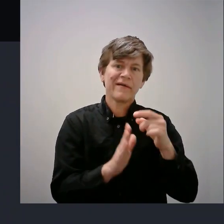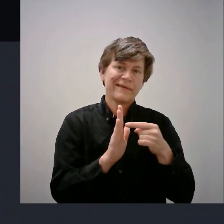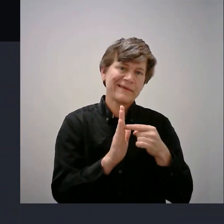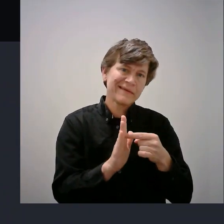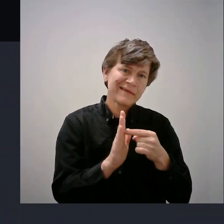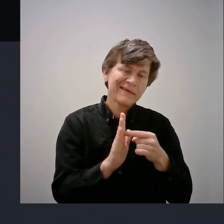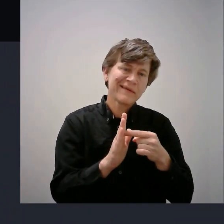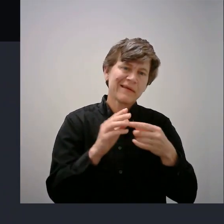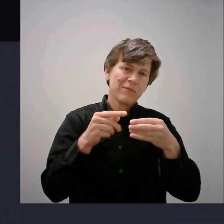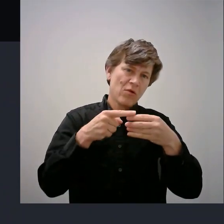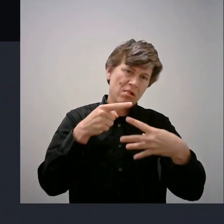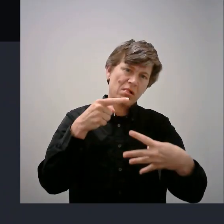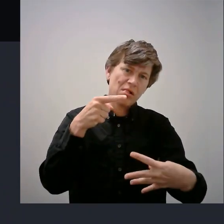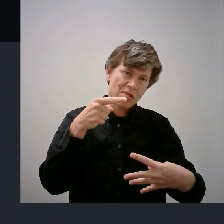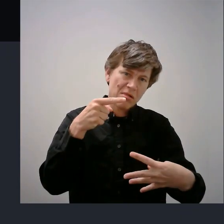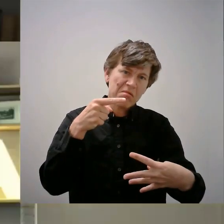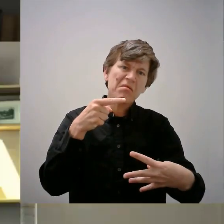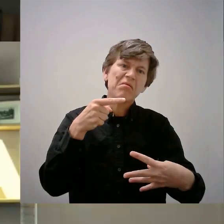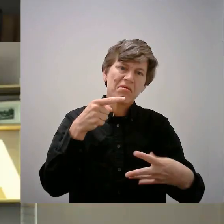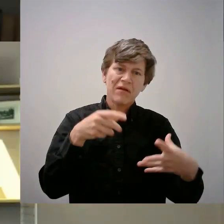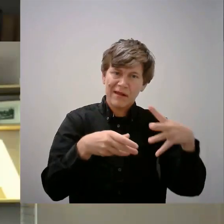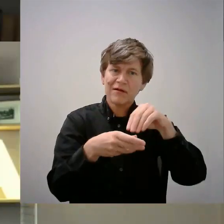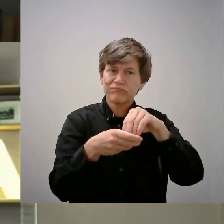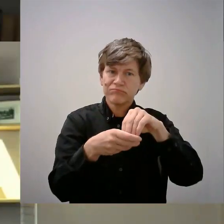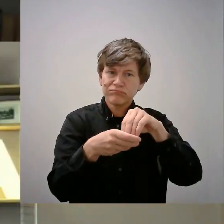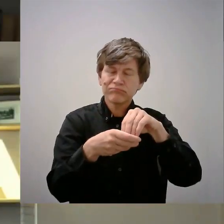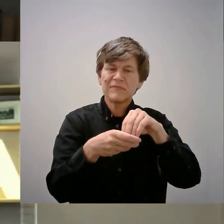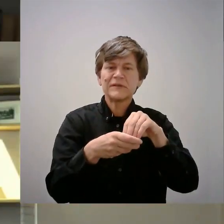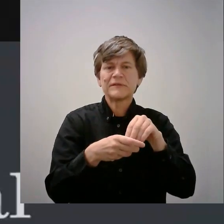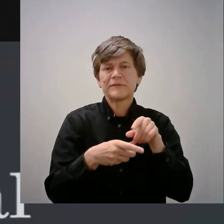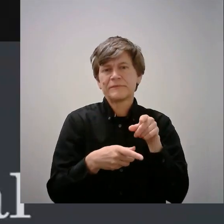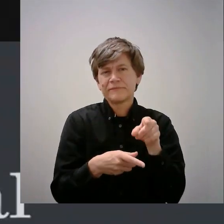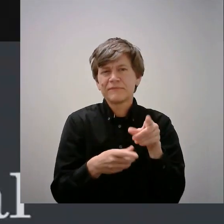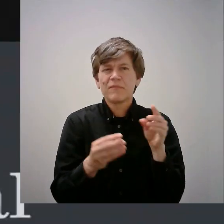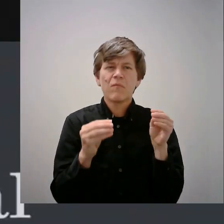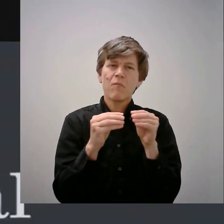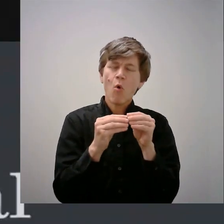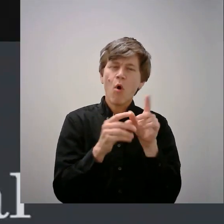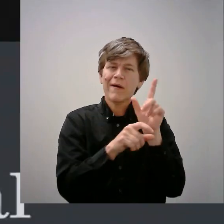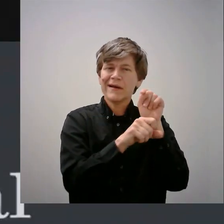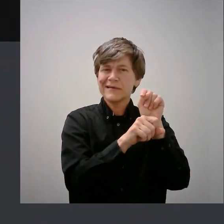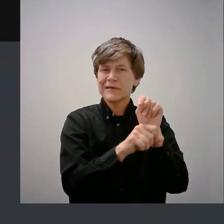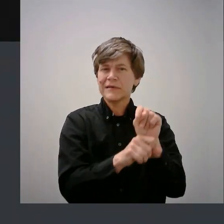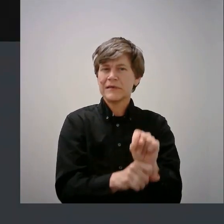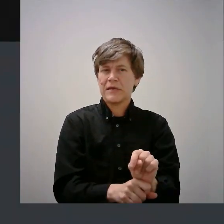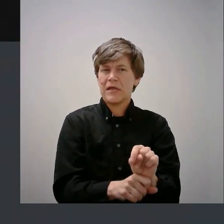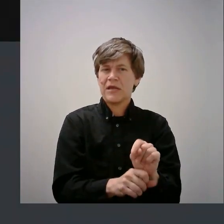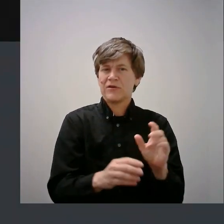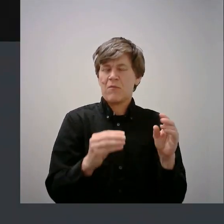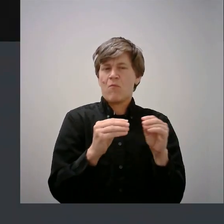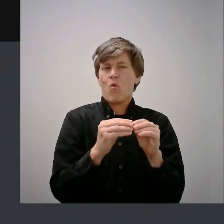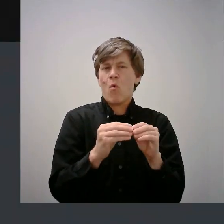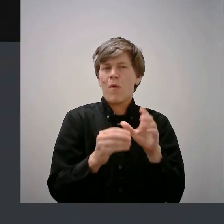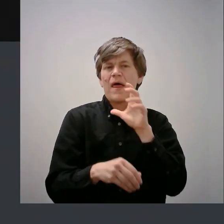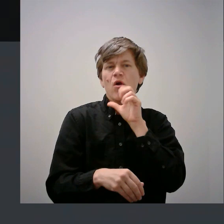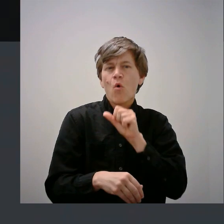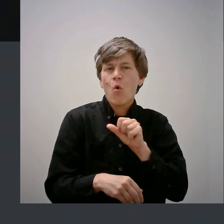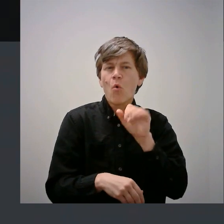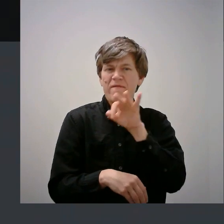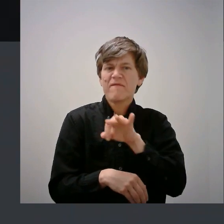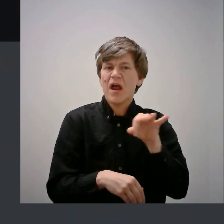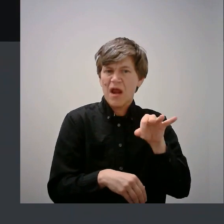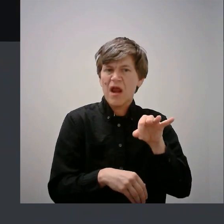Georgia or Times New Roman, and they are conceived very traditional, classical, established and